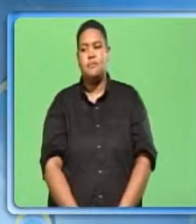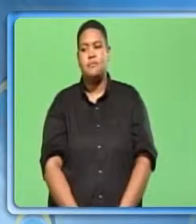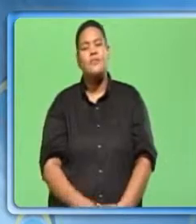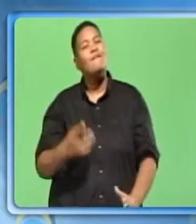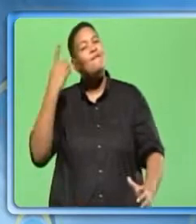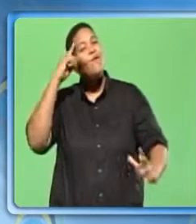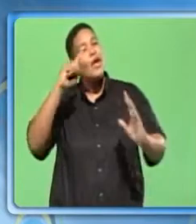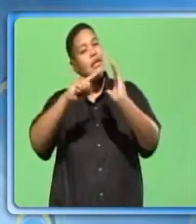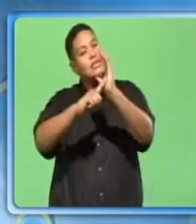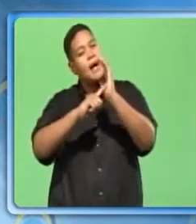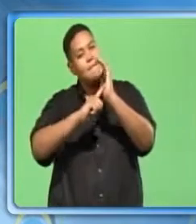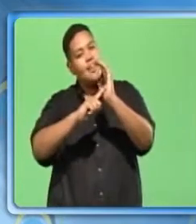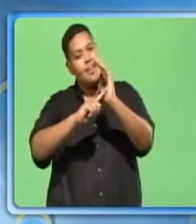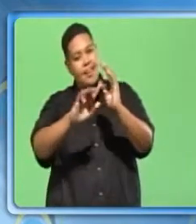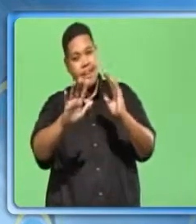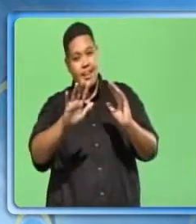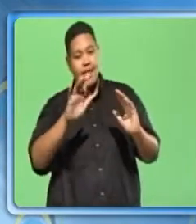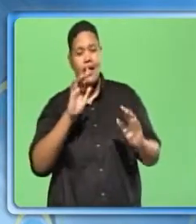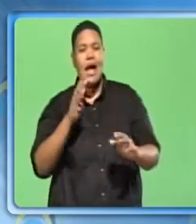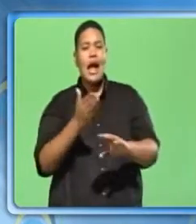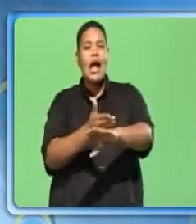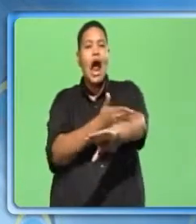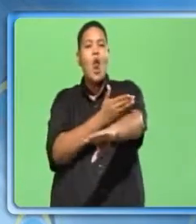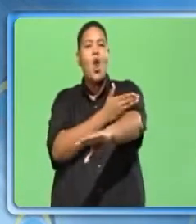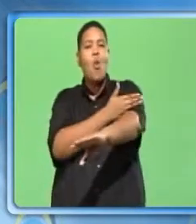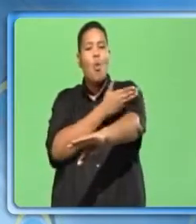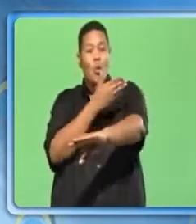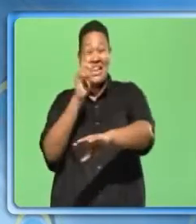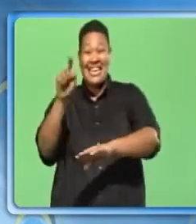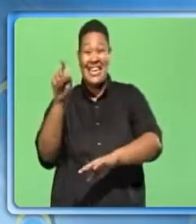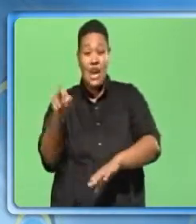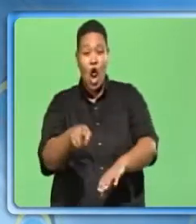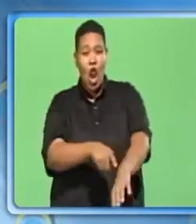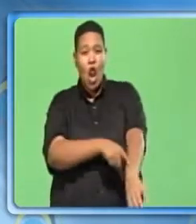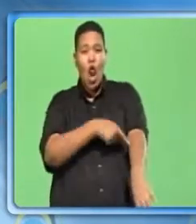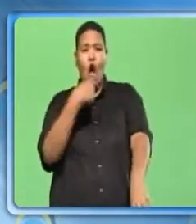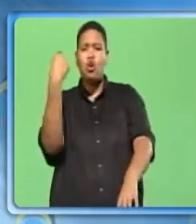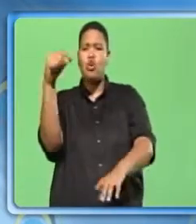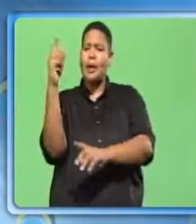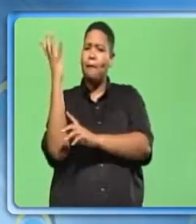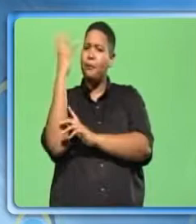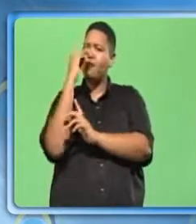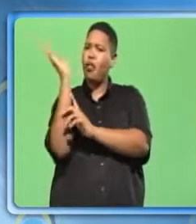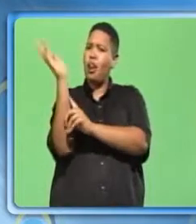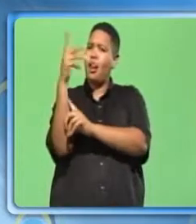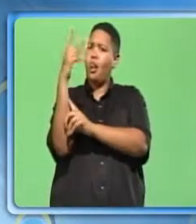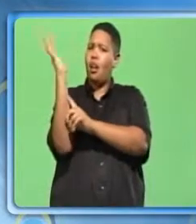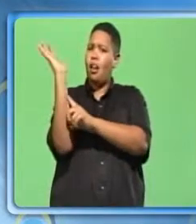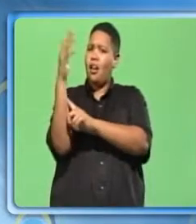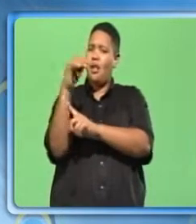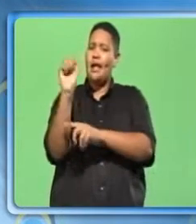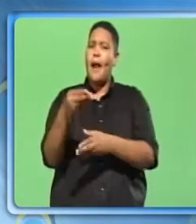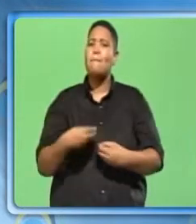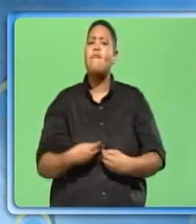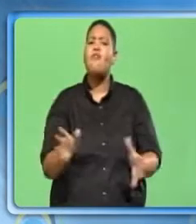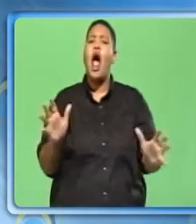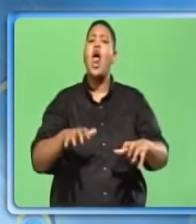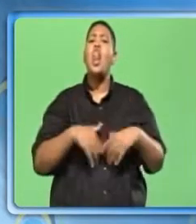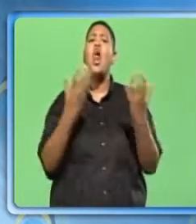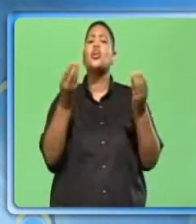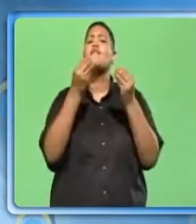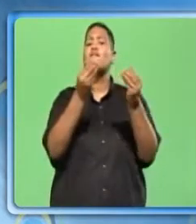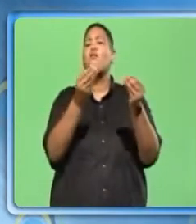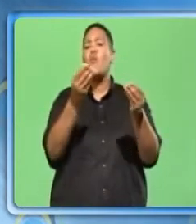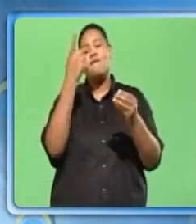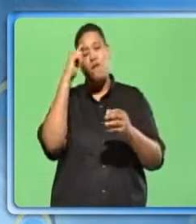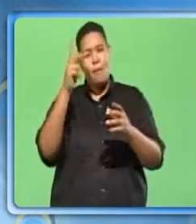For example, the callaloo plant needs long, green, fleshy leaves so that it can provide lots of food for